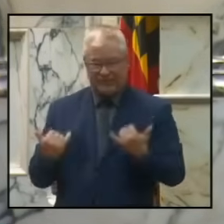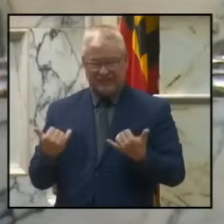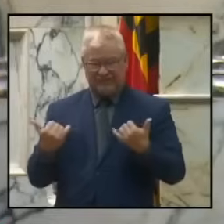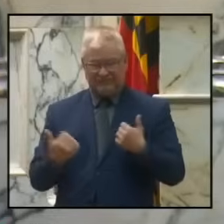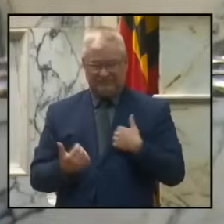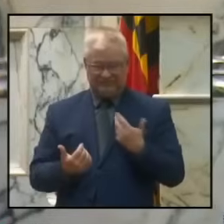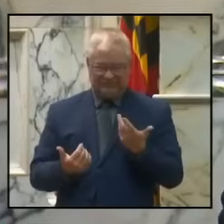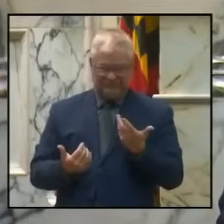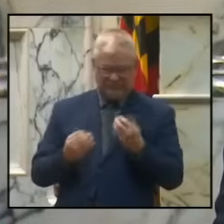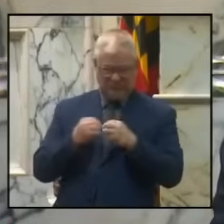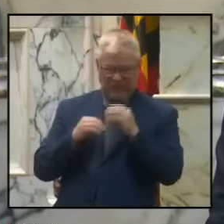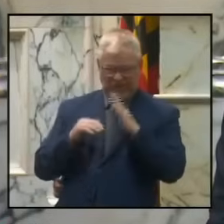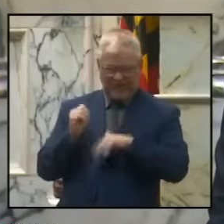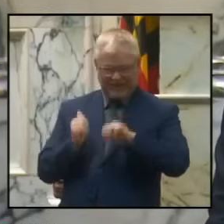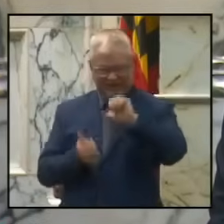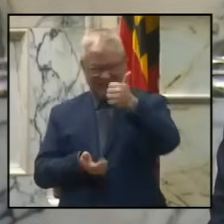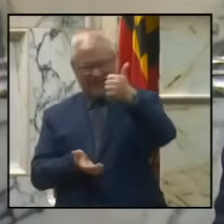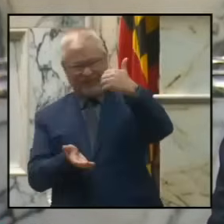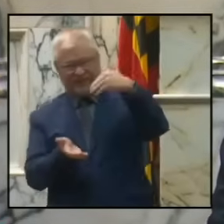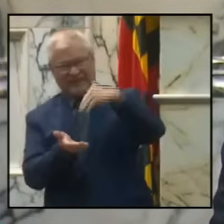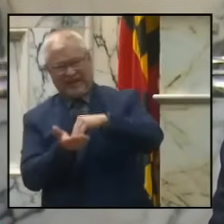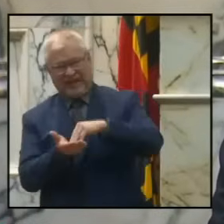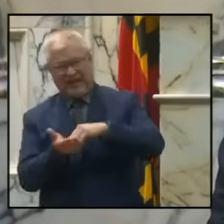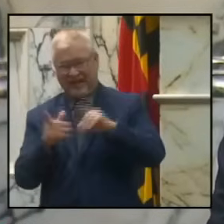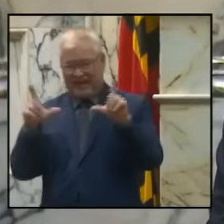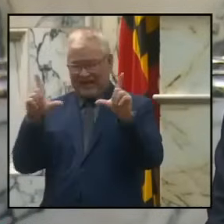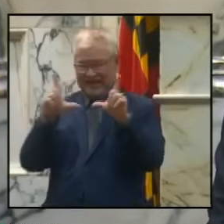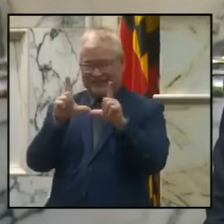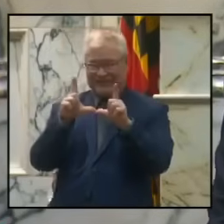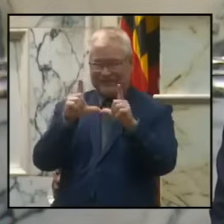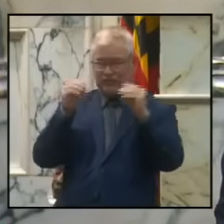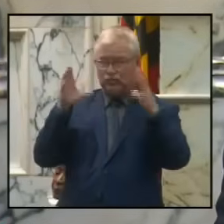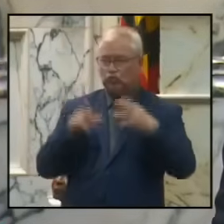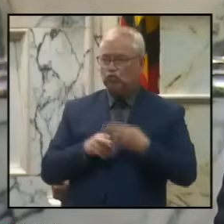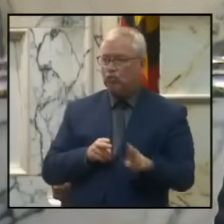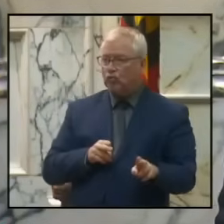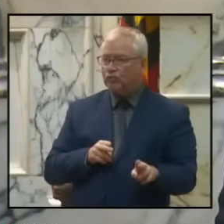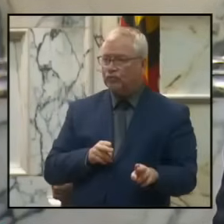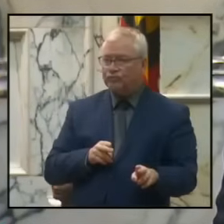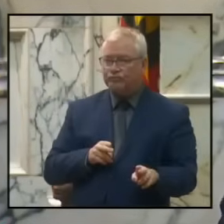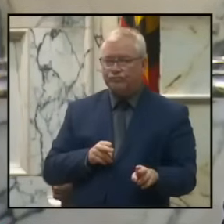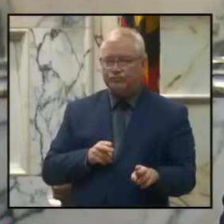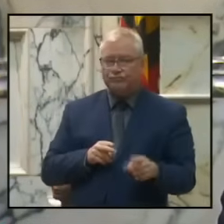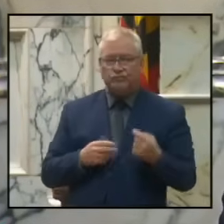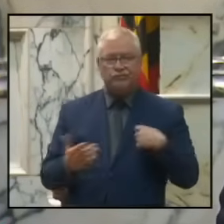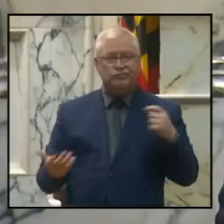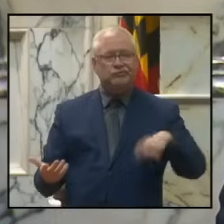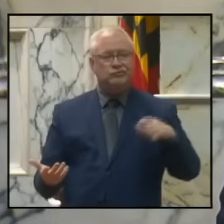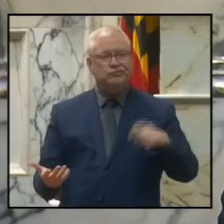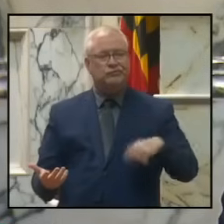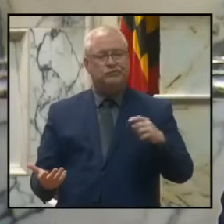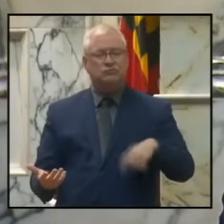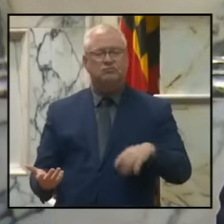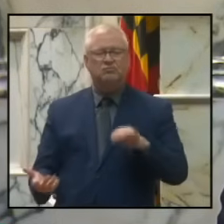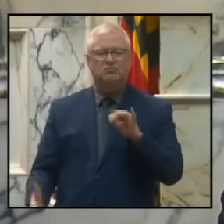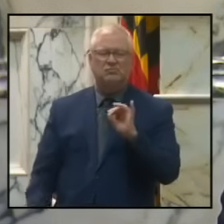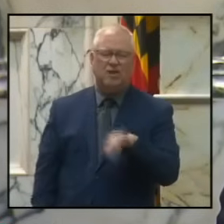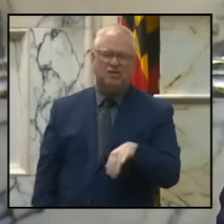thousands of licensed teachers short from where we need to be, and that is